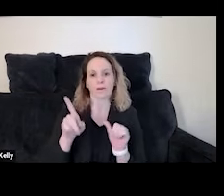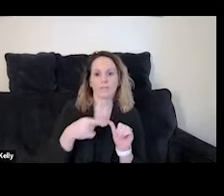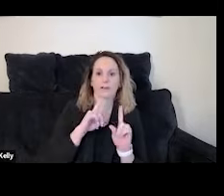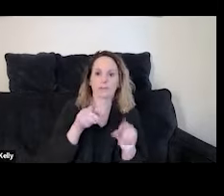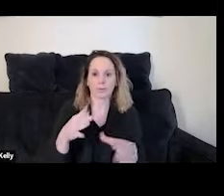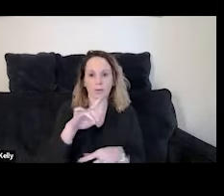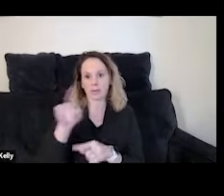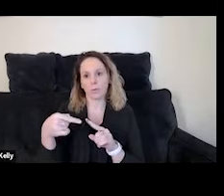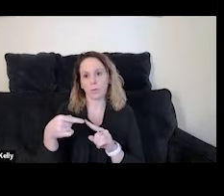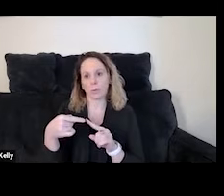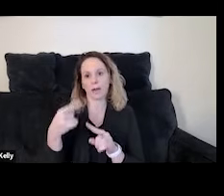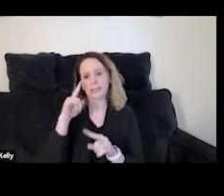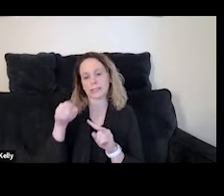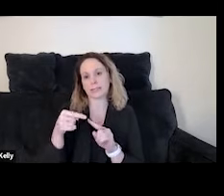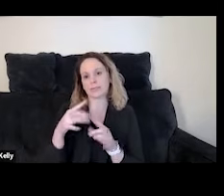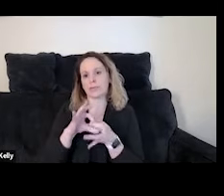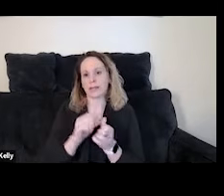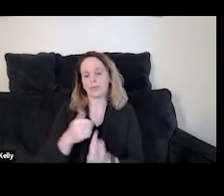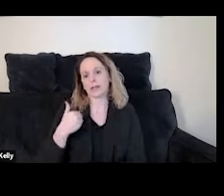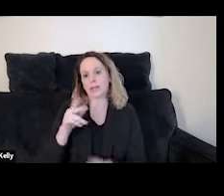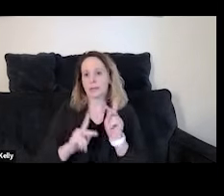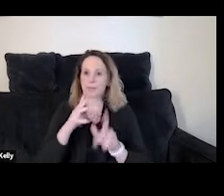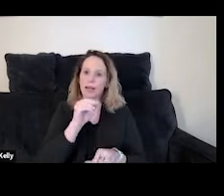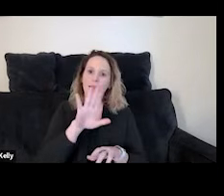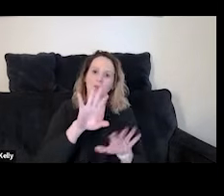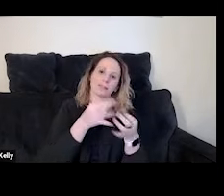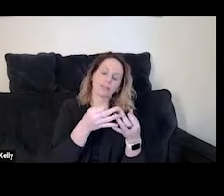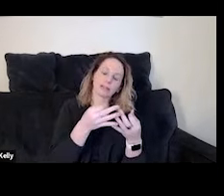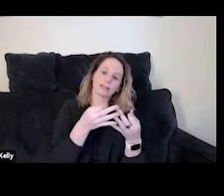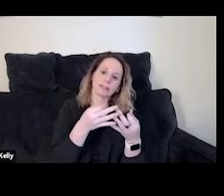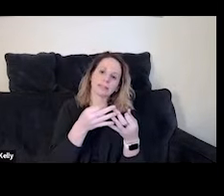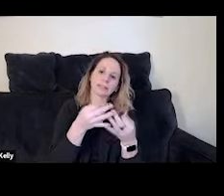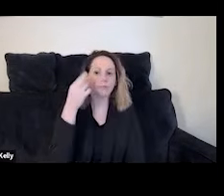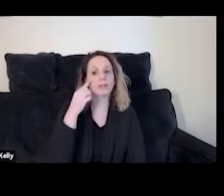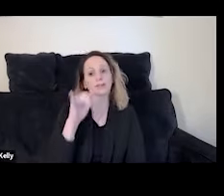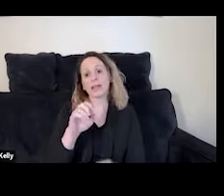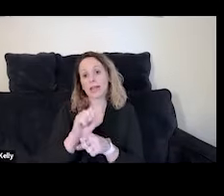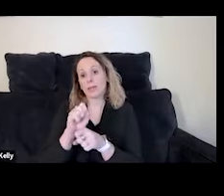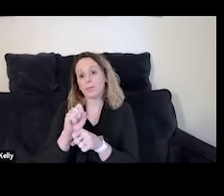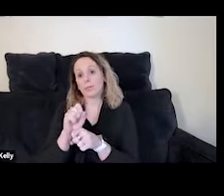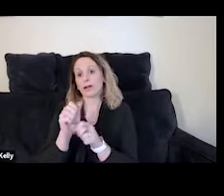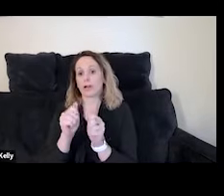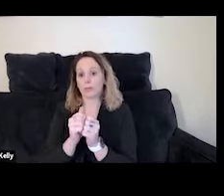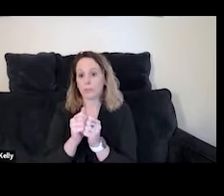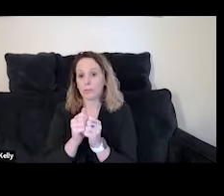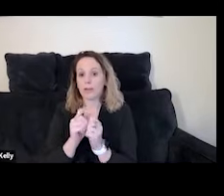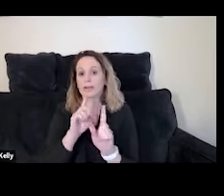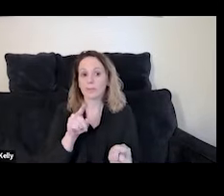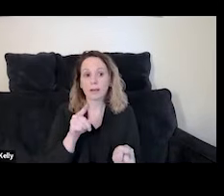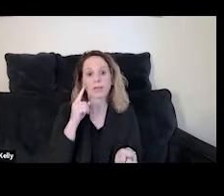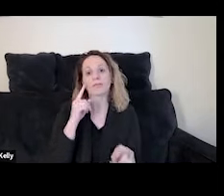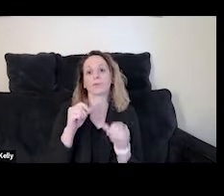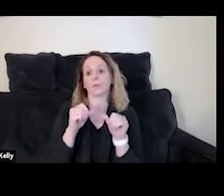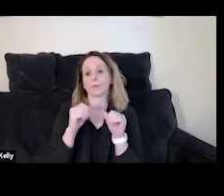comes to young people and their families. There are a lot of reasons for that, but in the work that we've done around mobile response and stabilization in